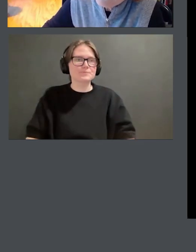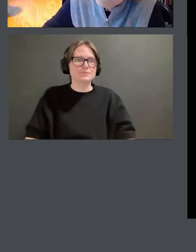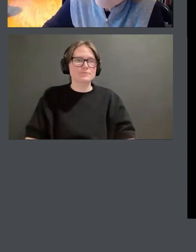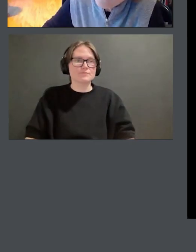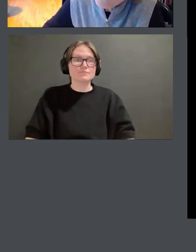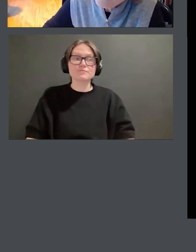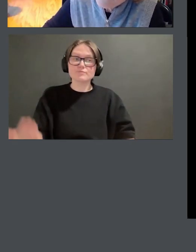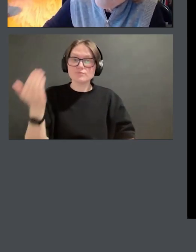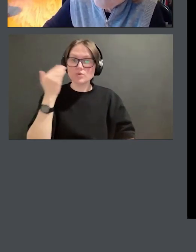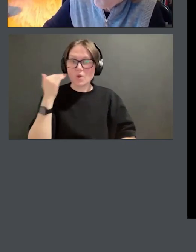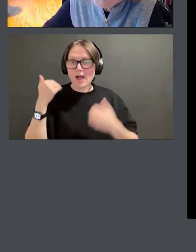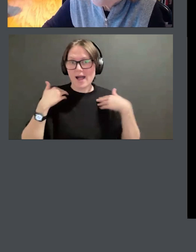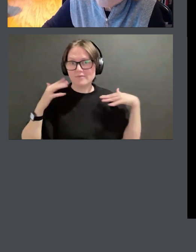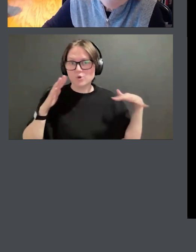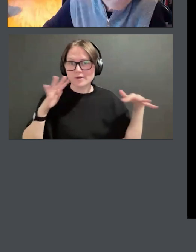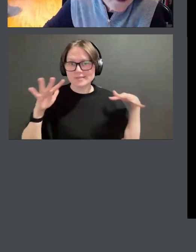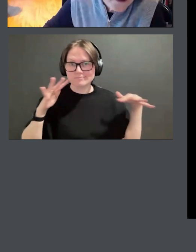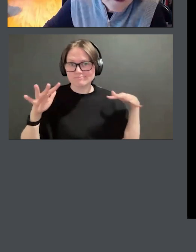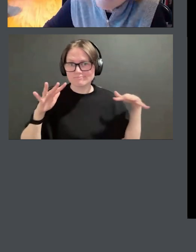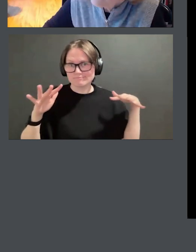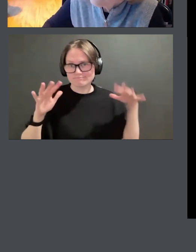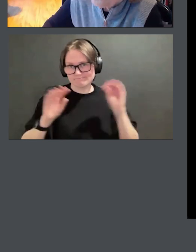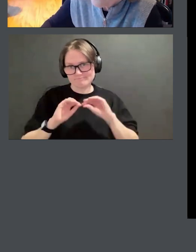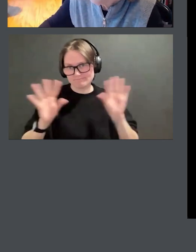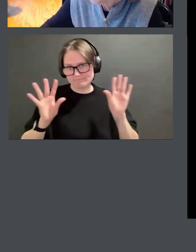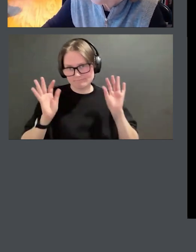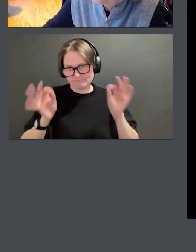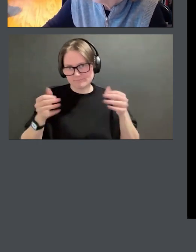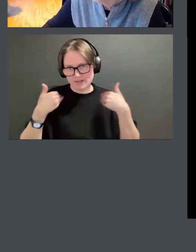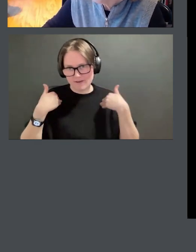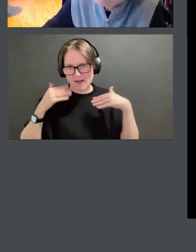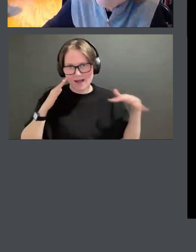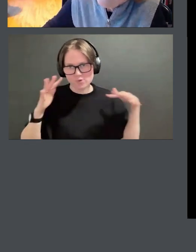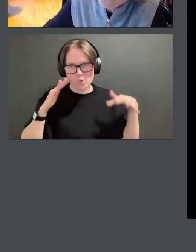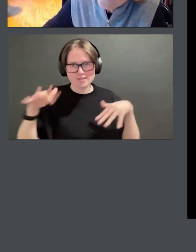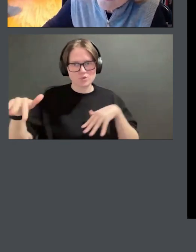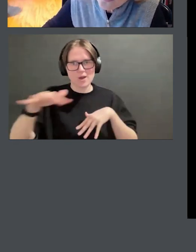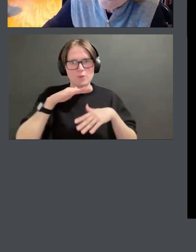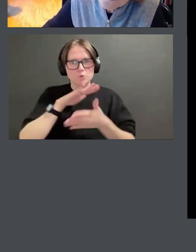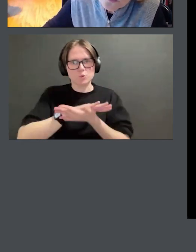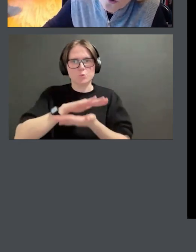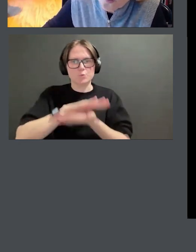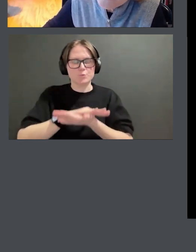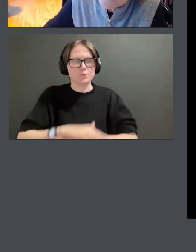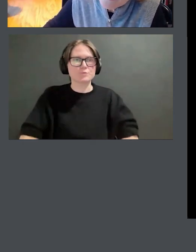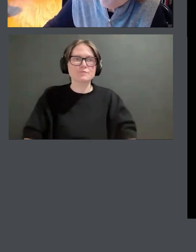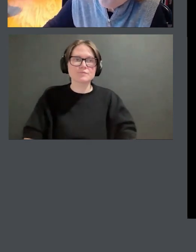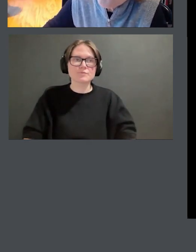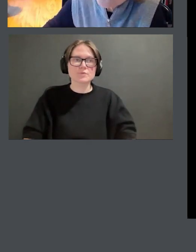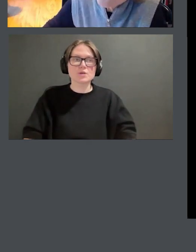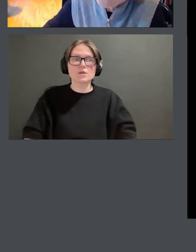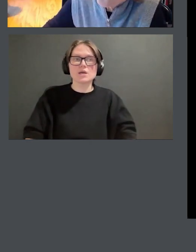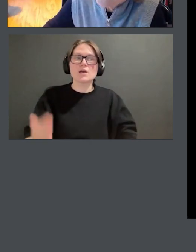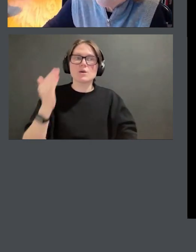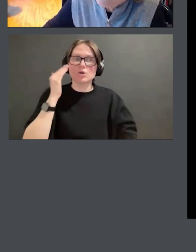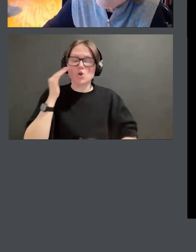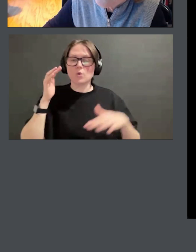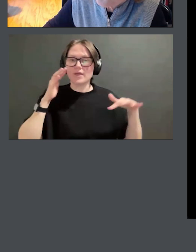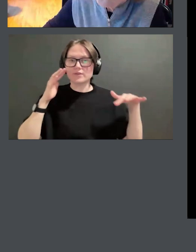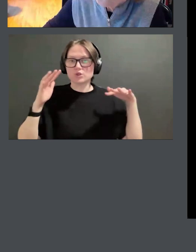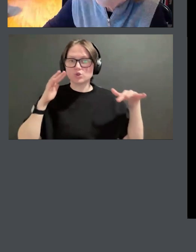noise, no question, throughout the school. And we know that the noise levels that are